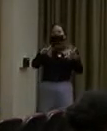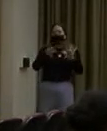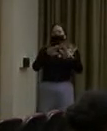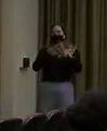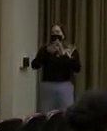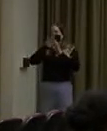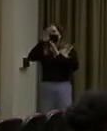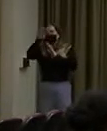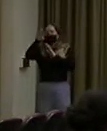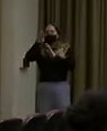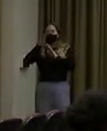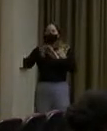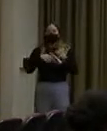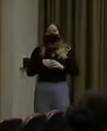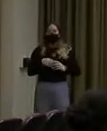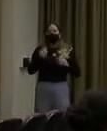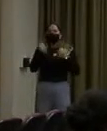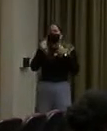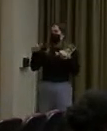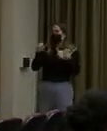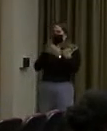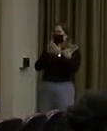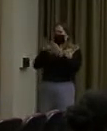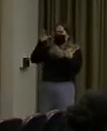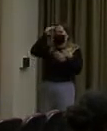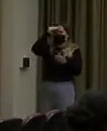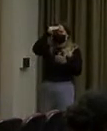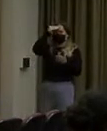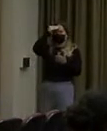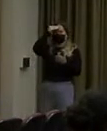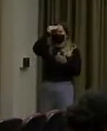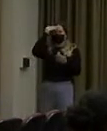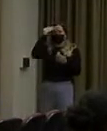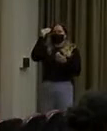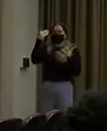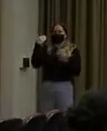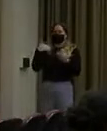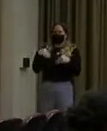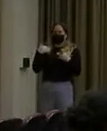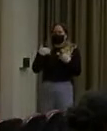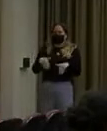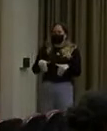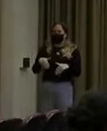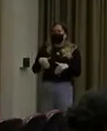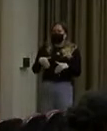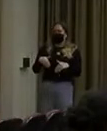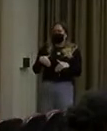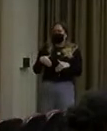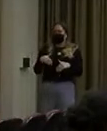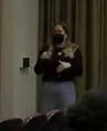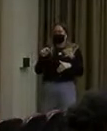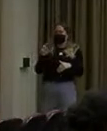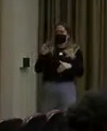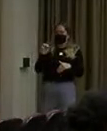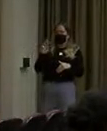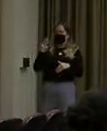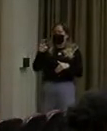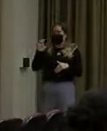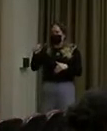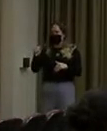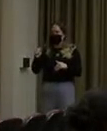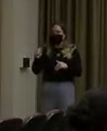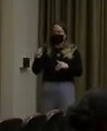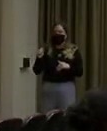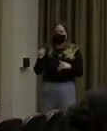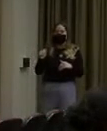is, was anything learned through this huge trauma, which again, we're still enduring, that teaches us something